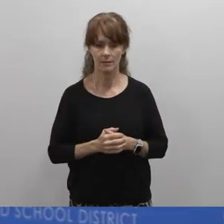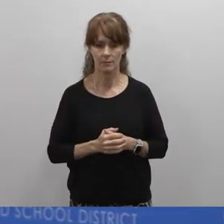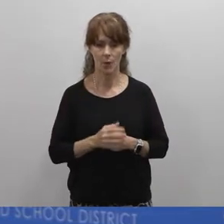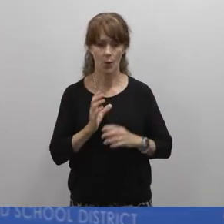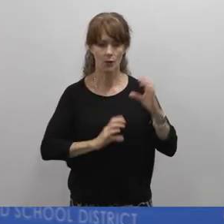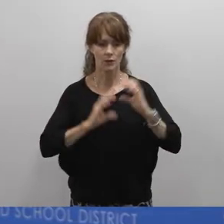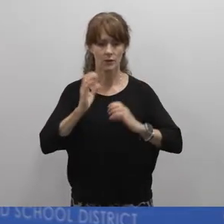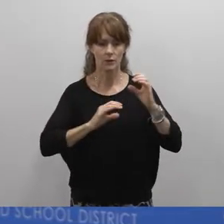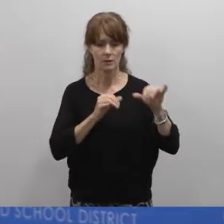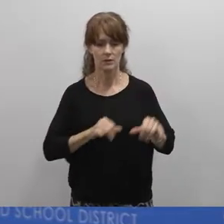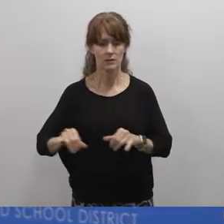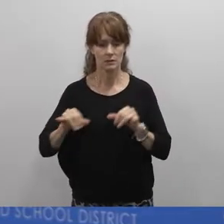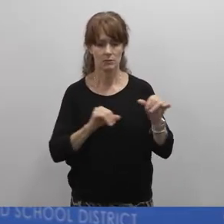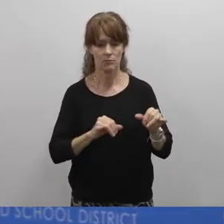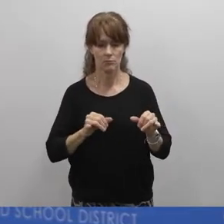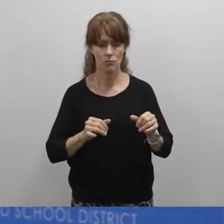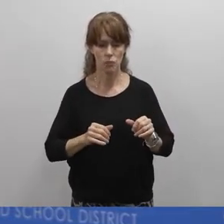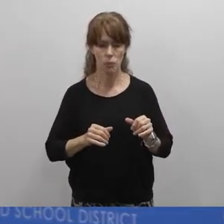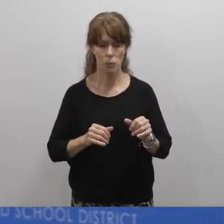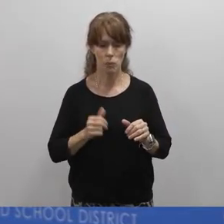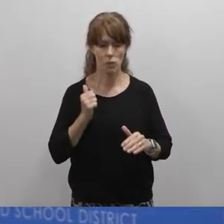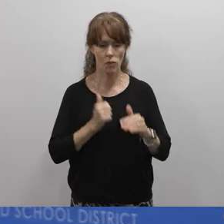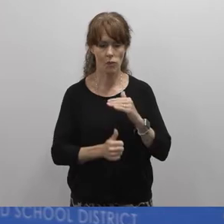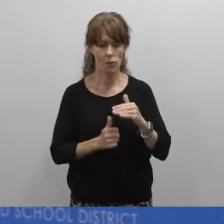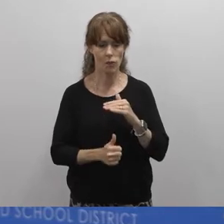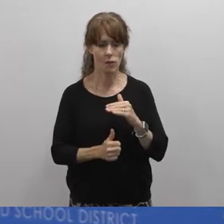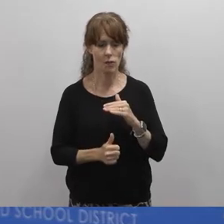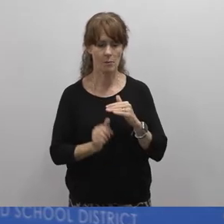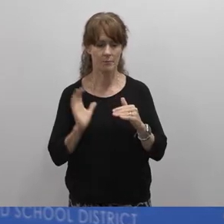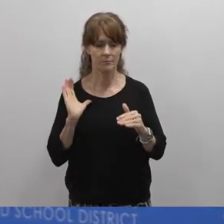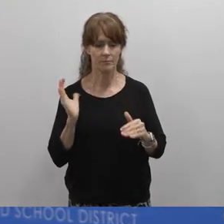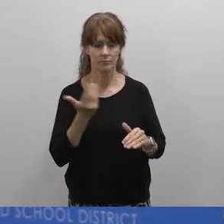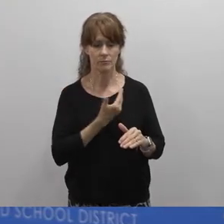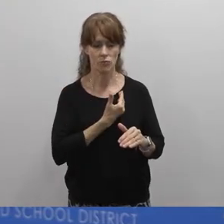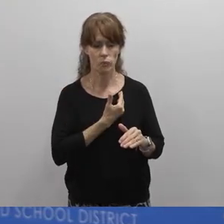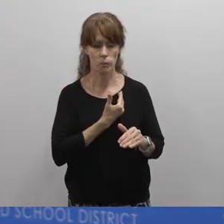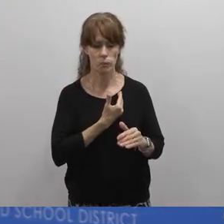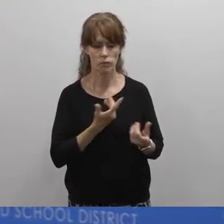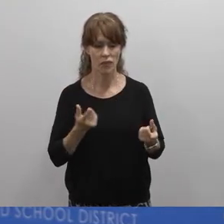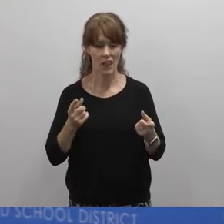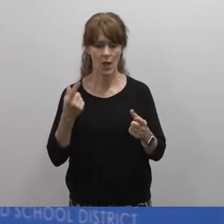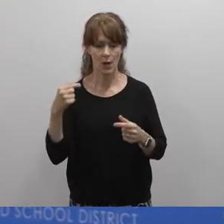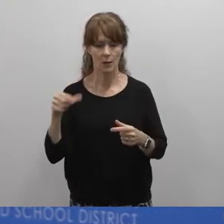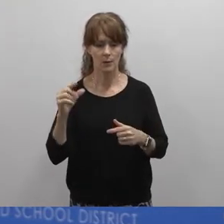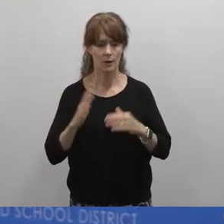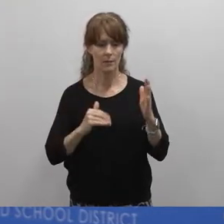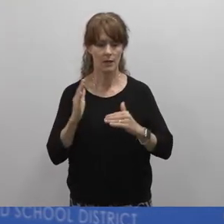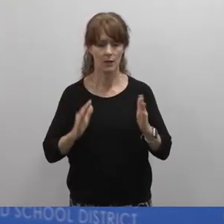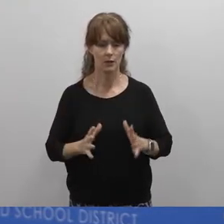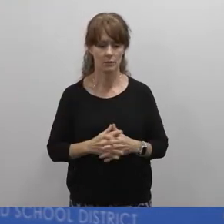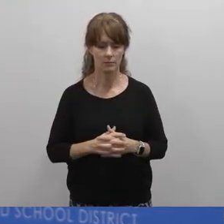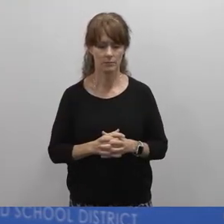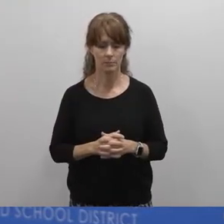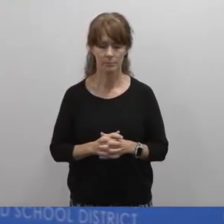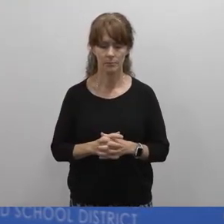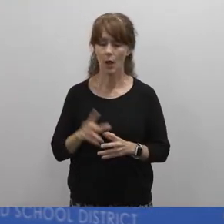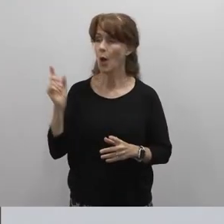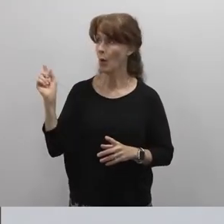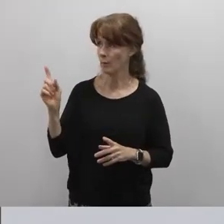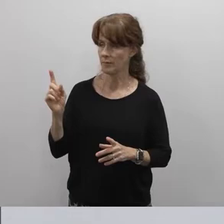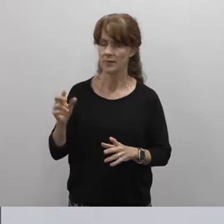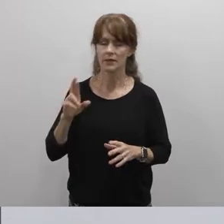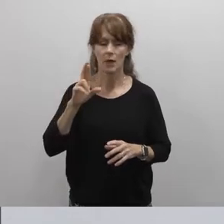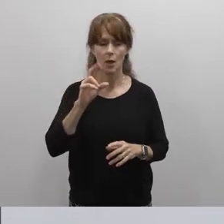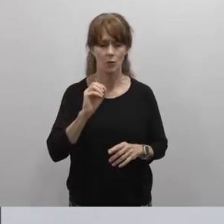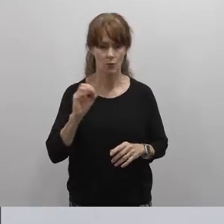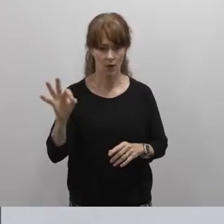construction standards will be under our green building standards? Please help. Yeah, so this particular reference